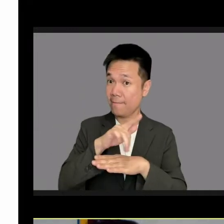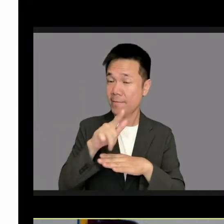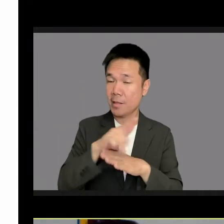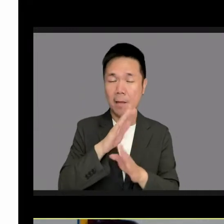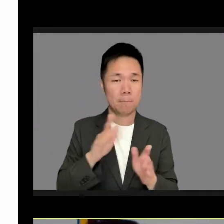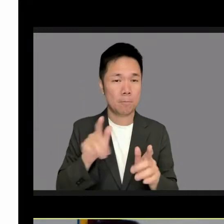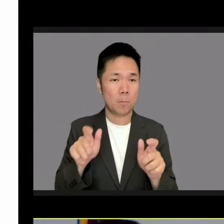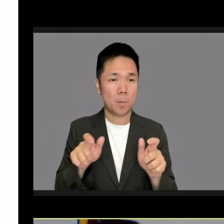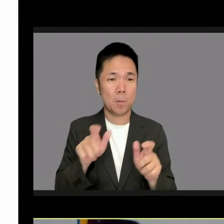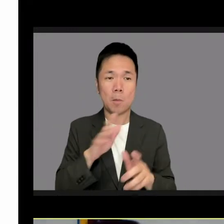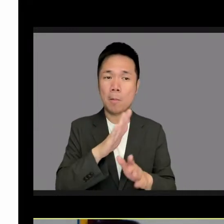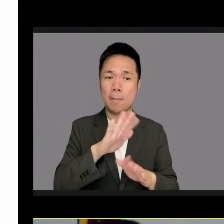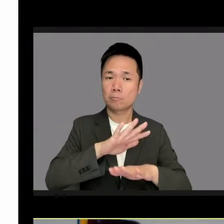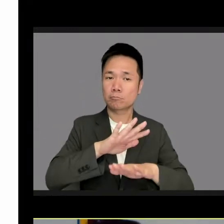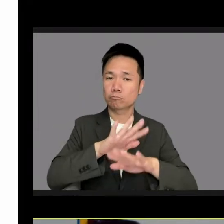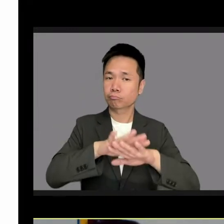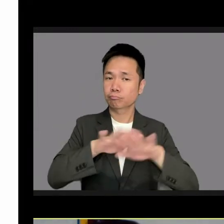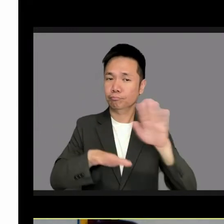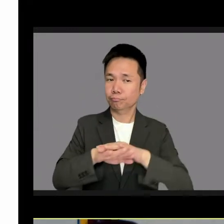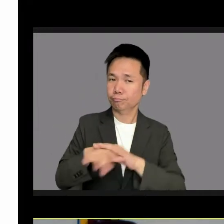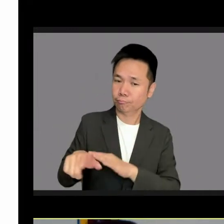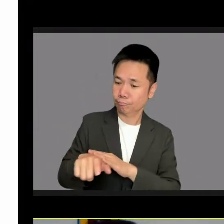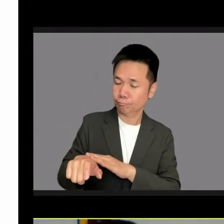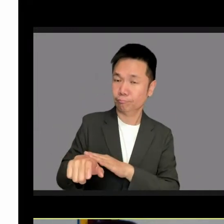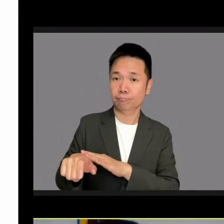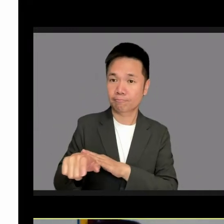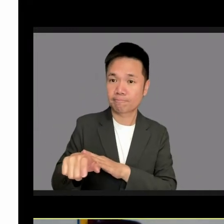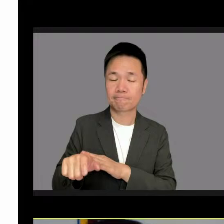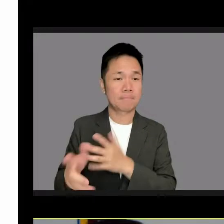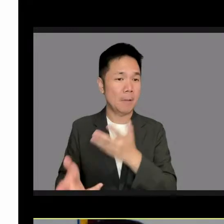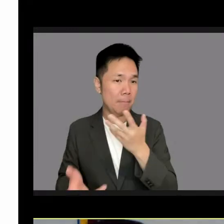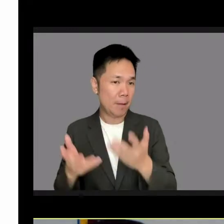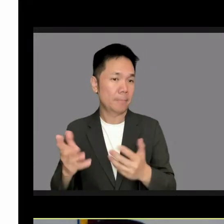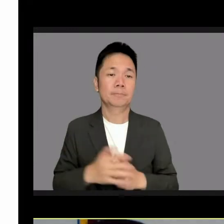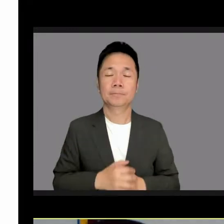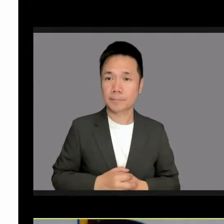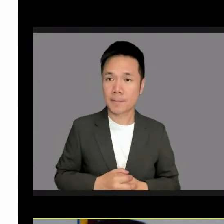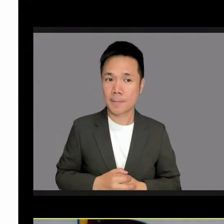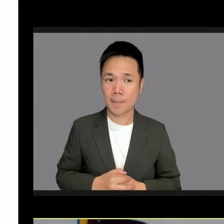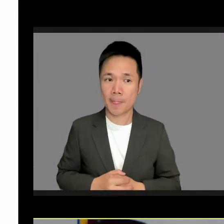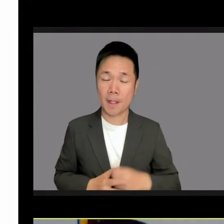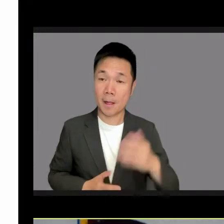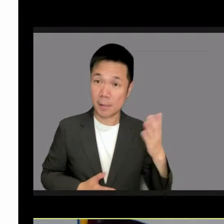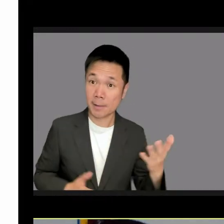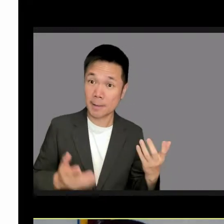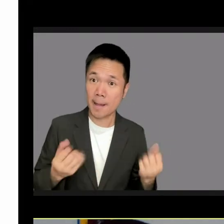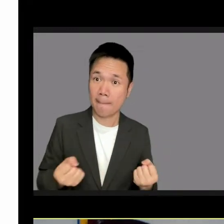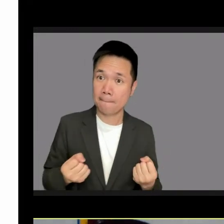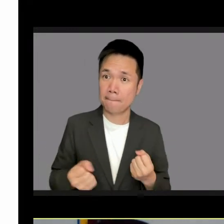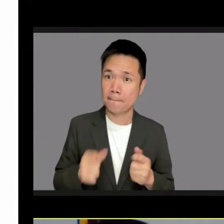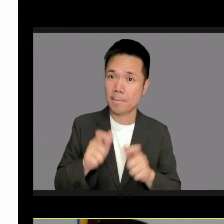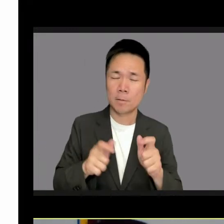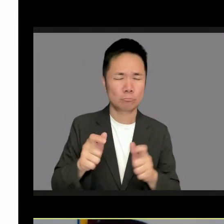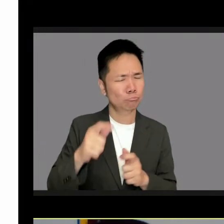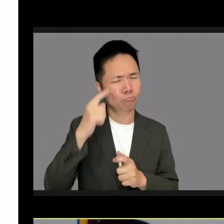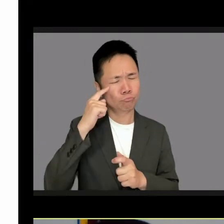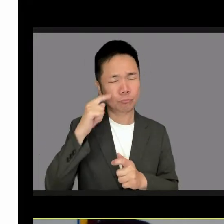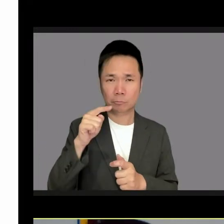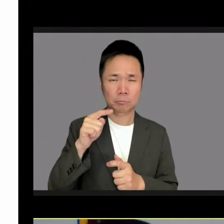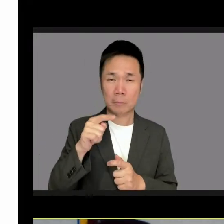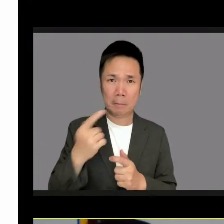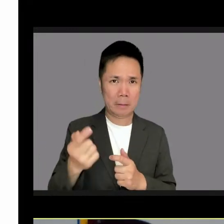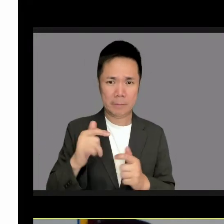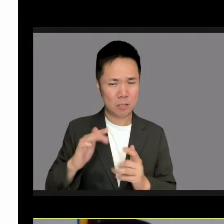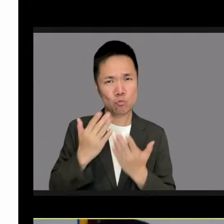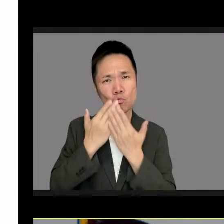educated. Why I write that is because there are people who may not be able to uh, read, but they